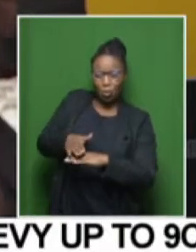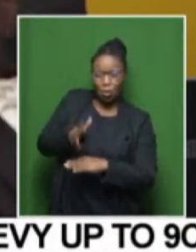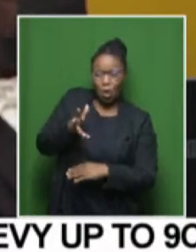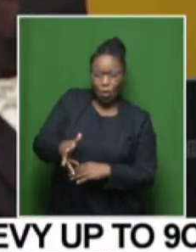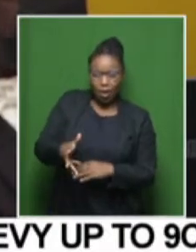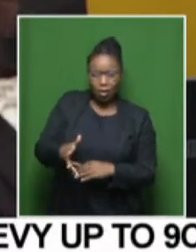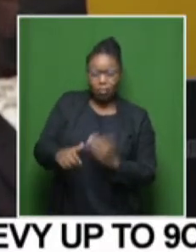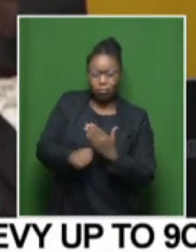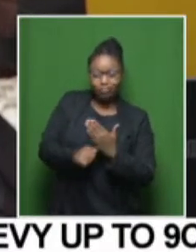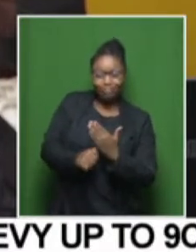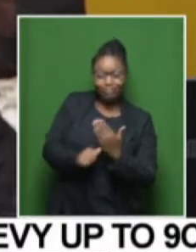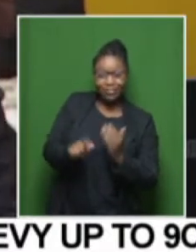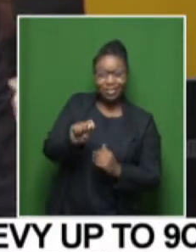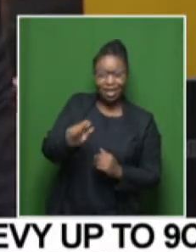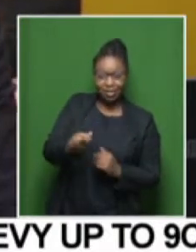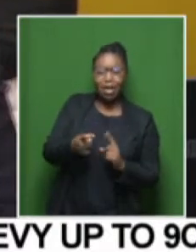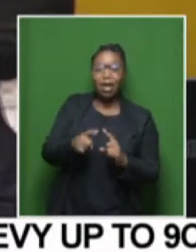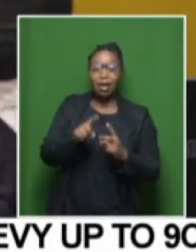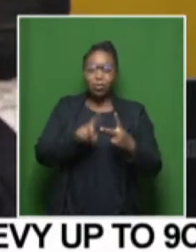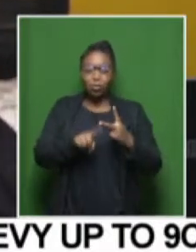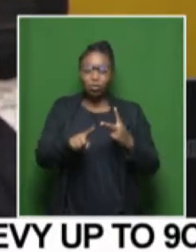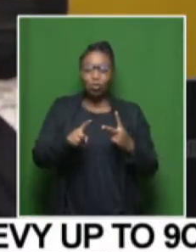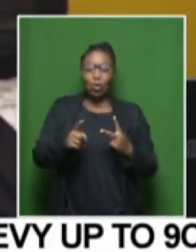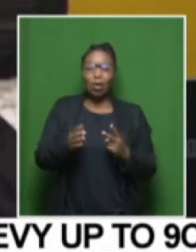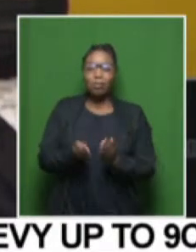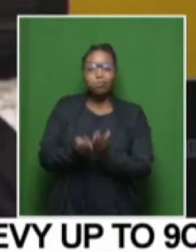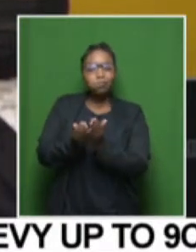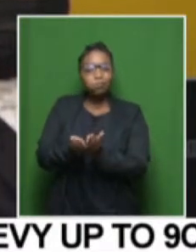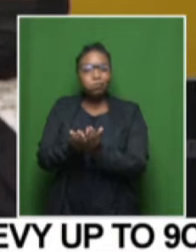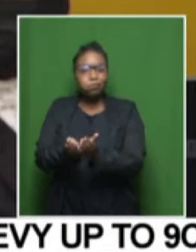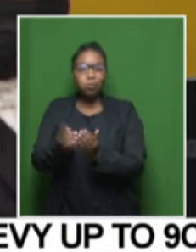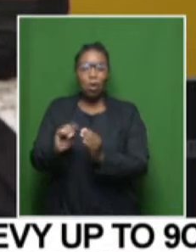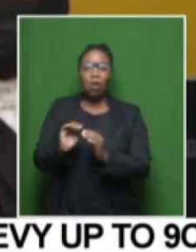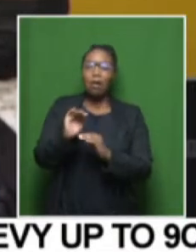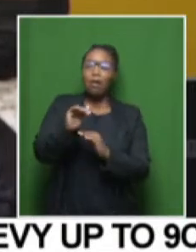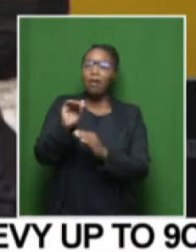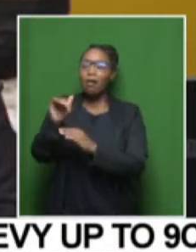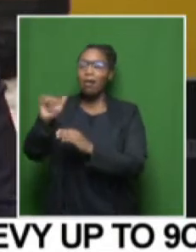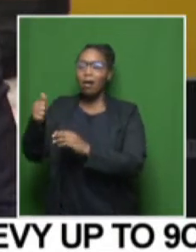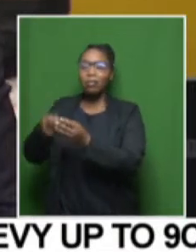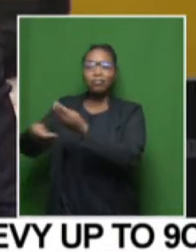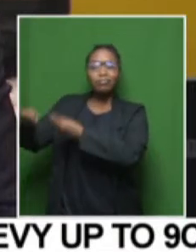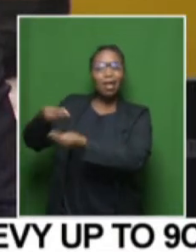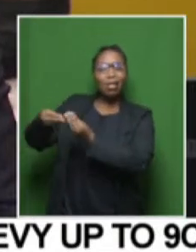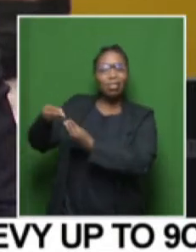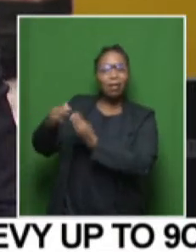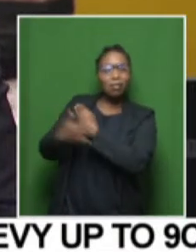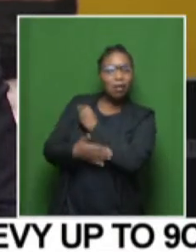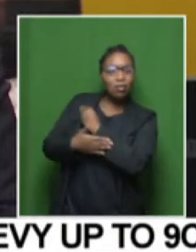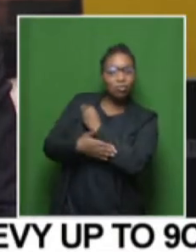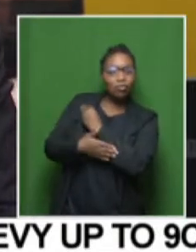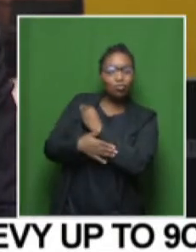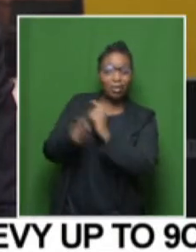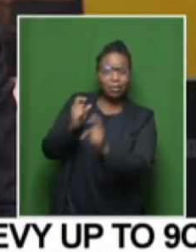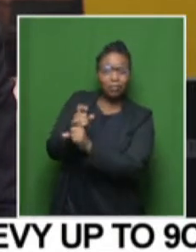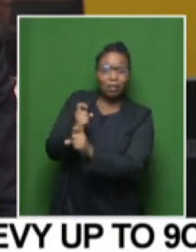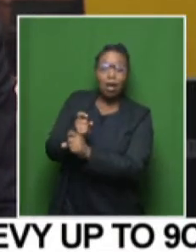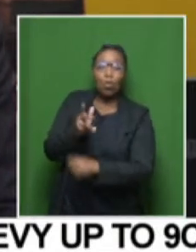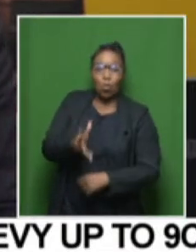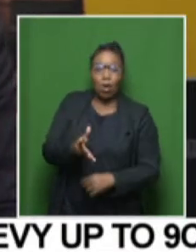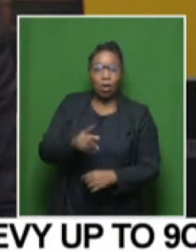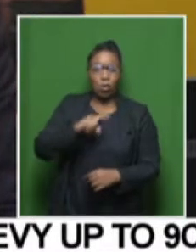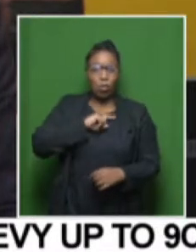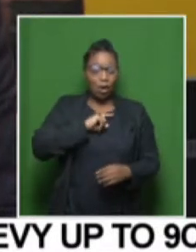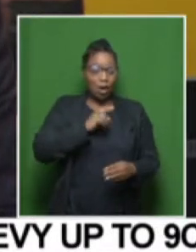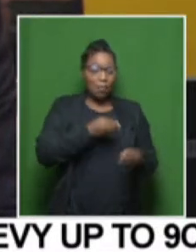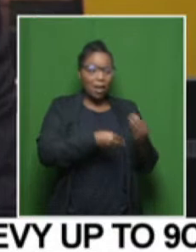have difficulty in exports. Our exporters will face overseas border taxes for carbon-intensive